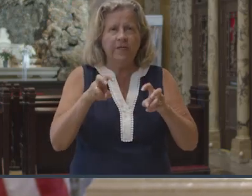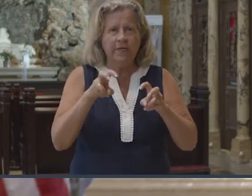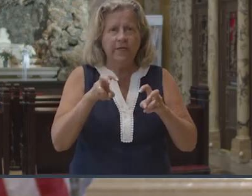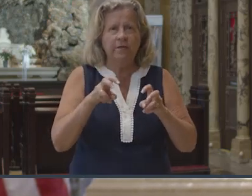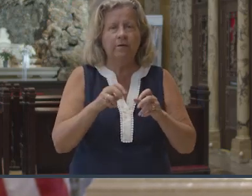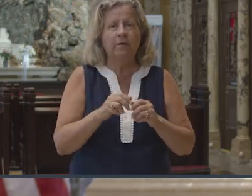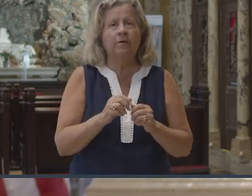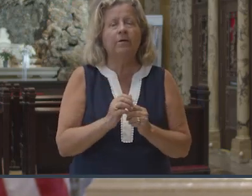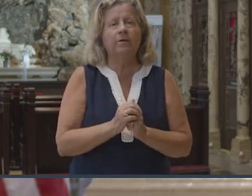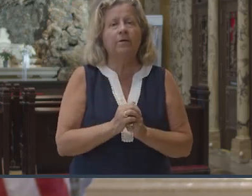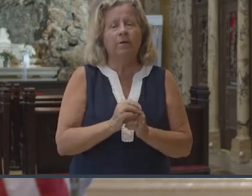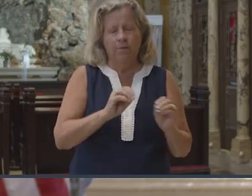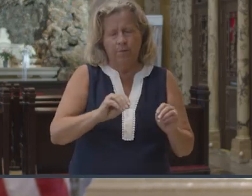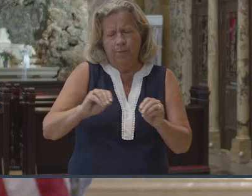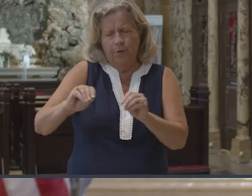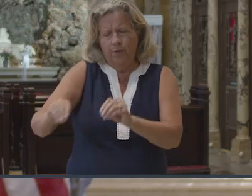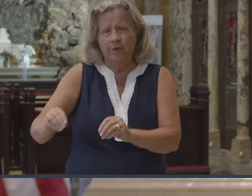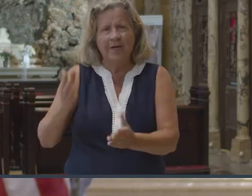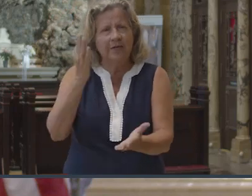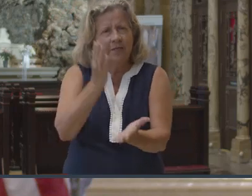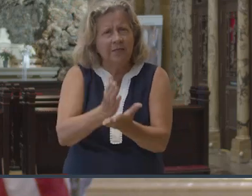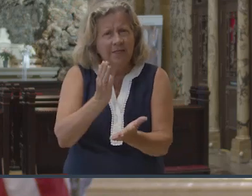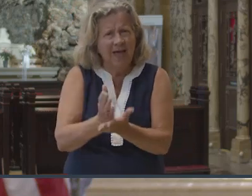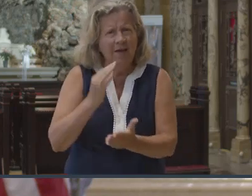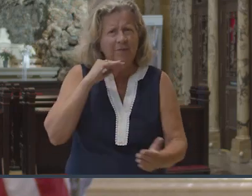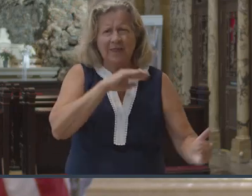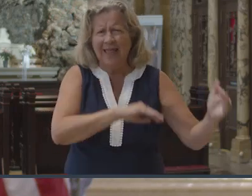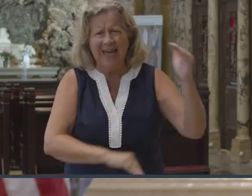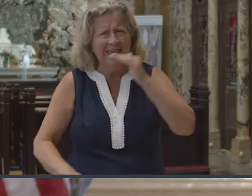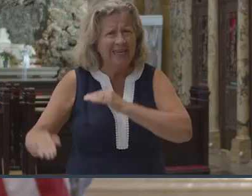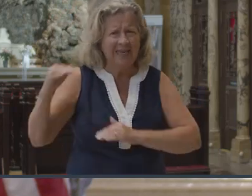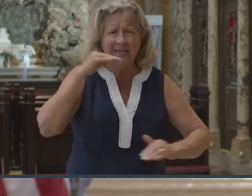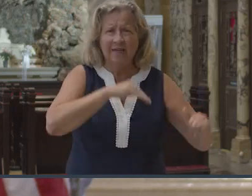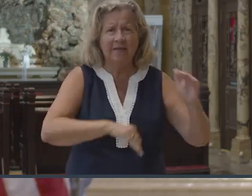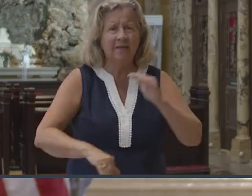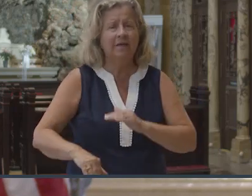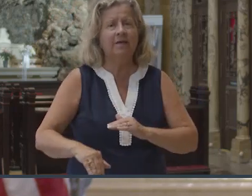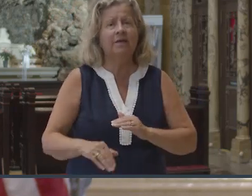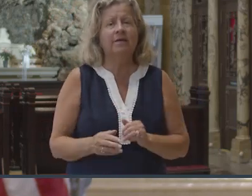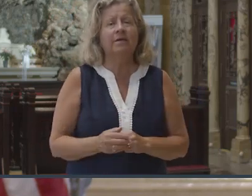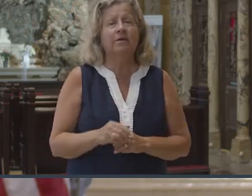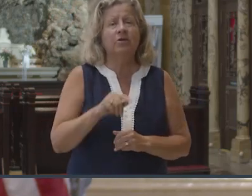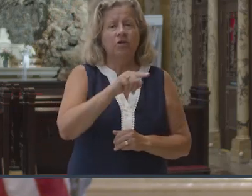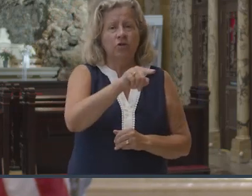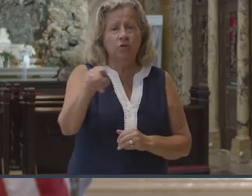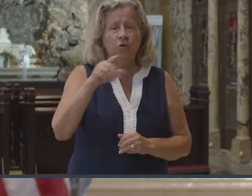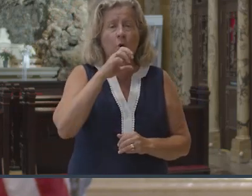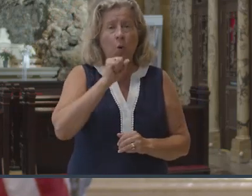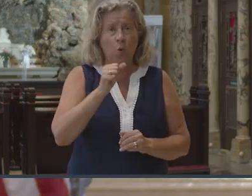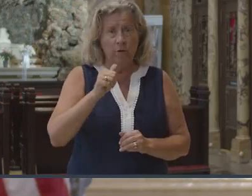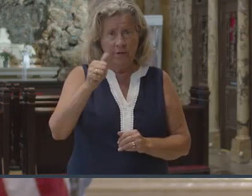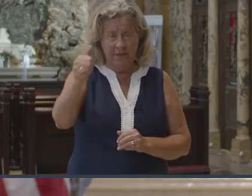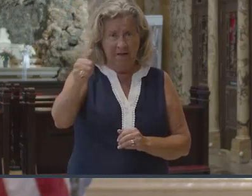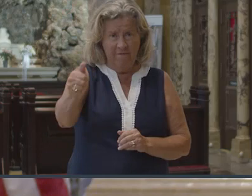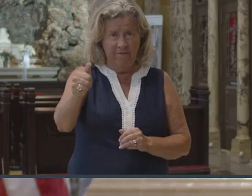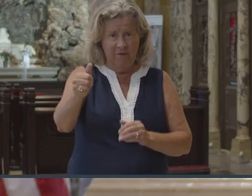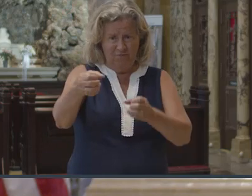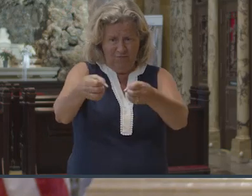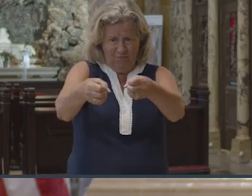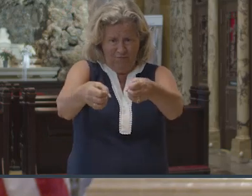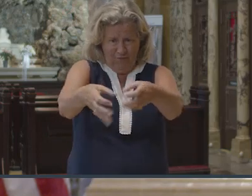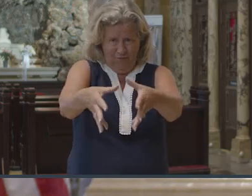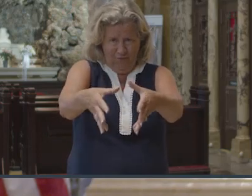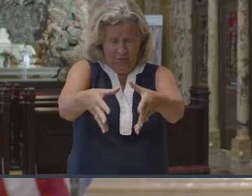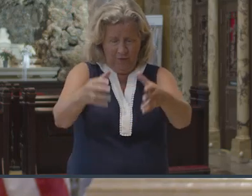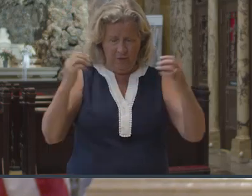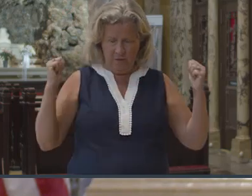idolatry. Stop lying to one another, since you have taken off the old self with its practices and have